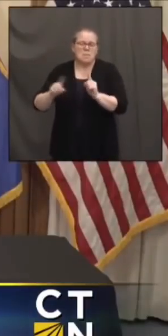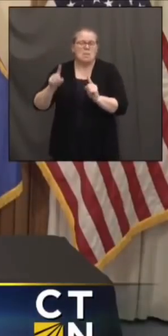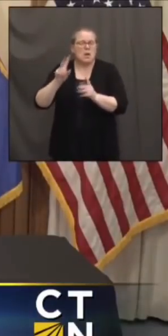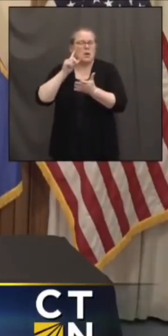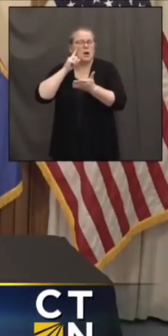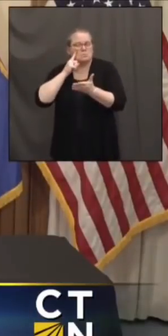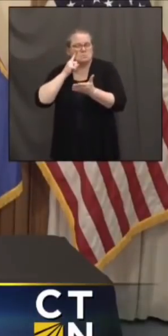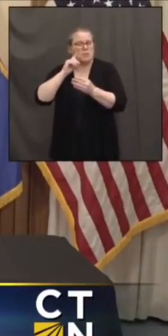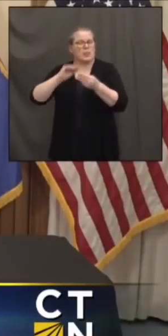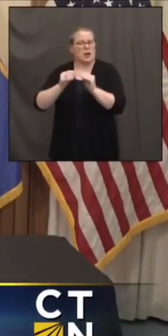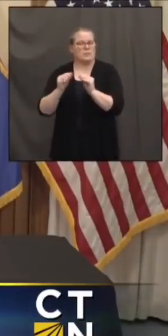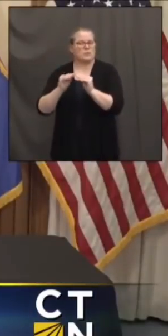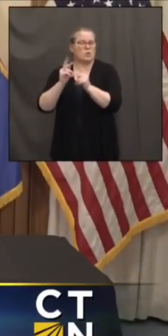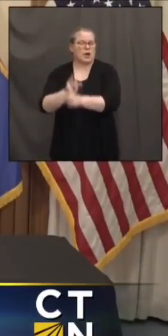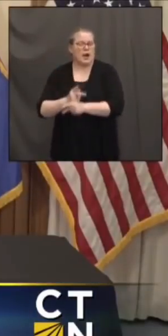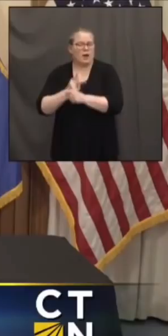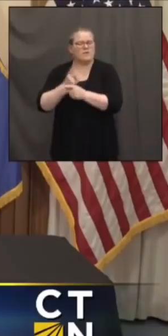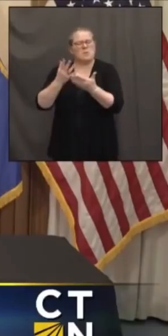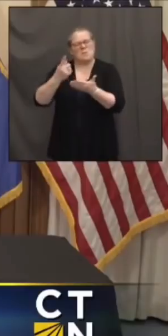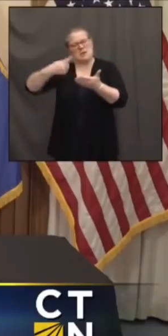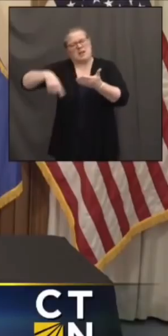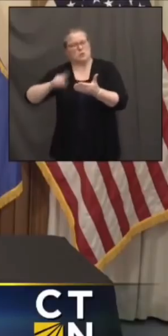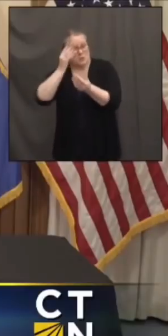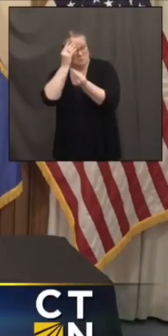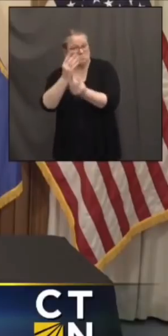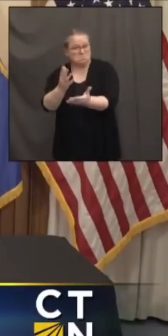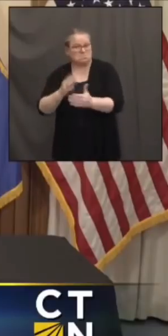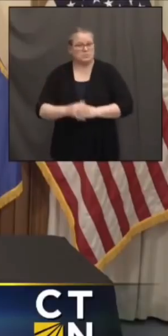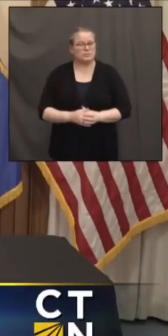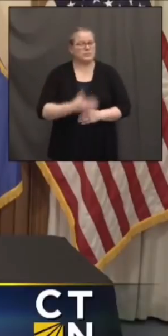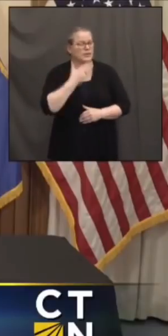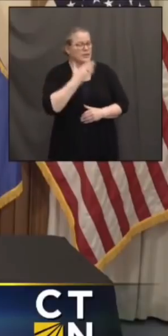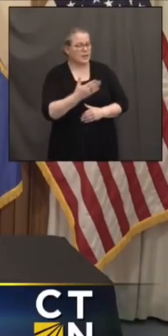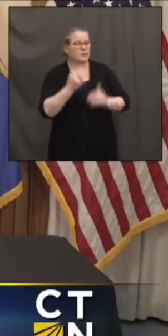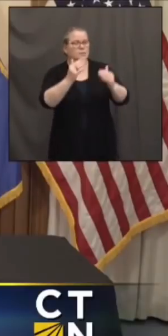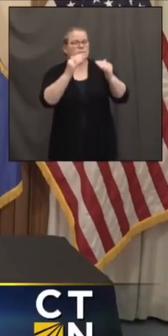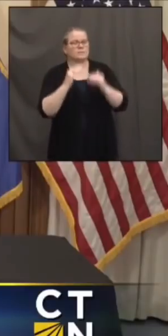Thank you. Fox 61.